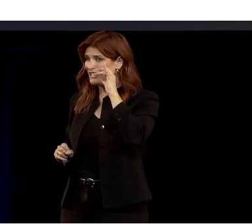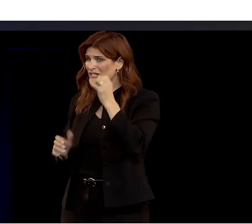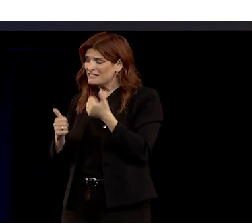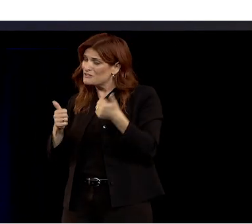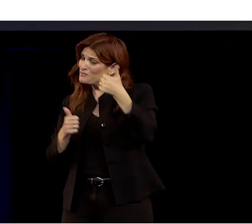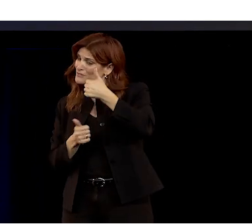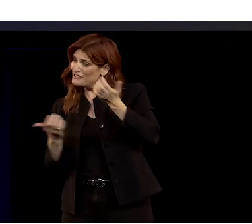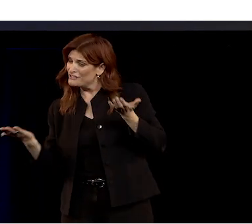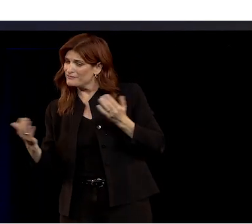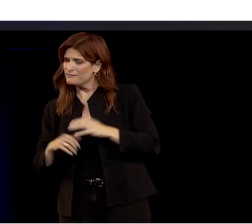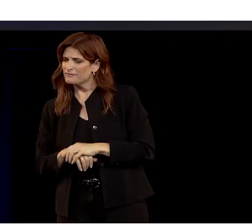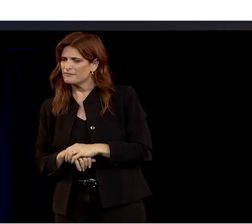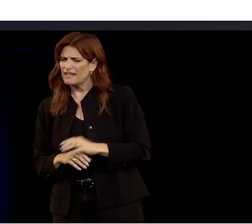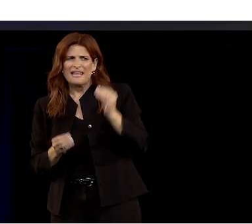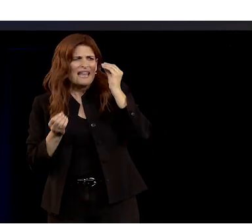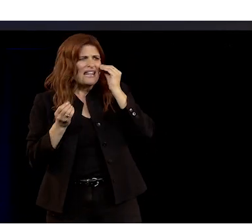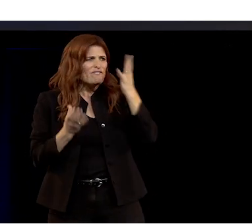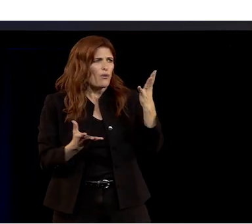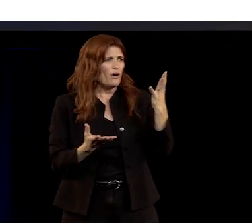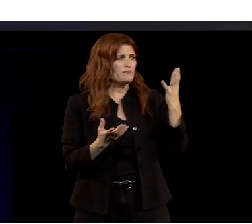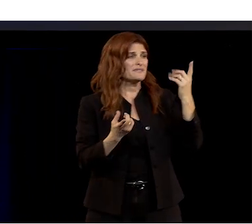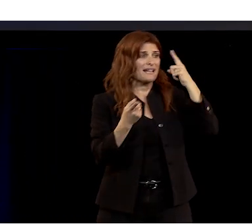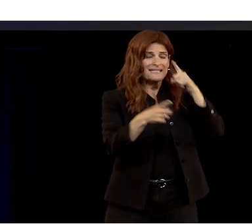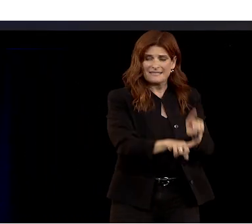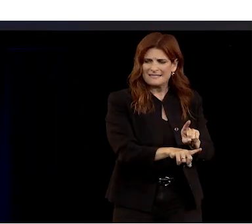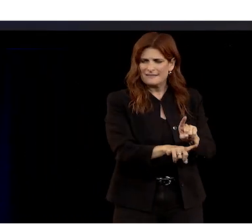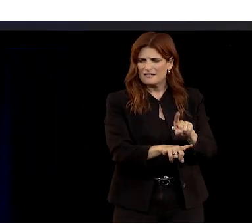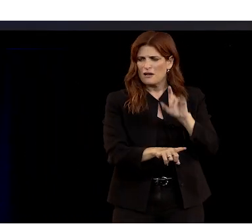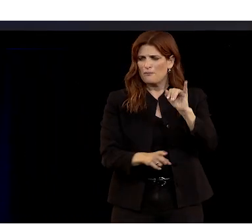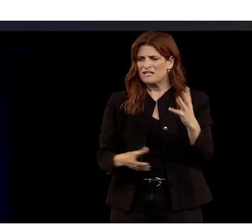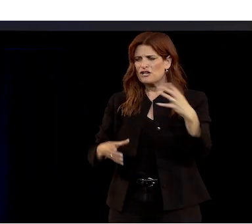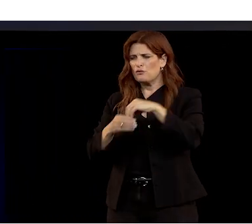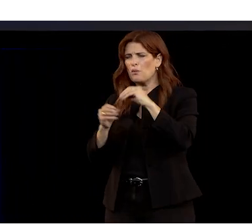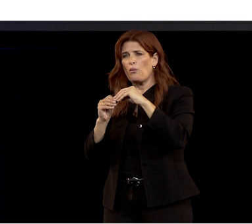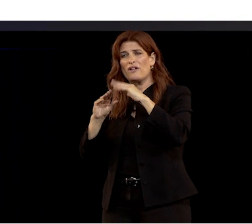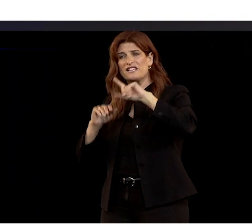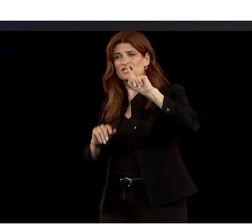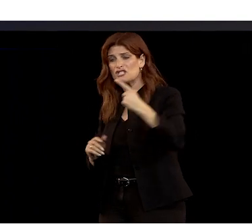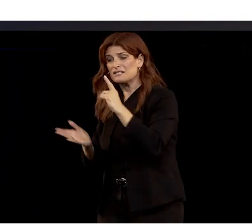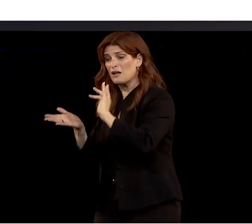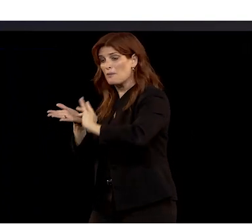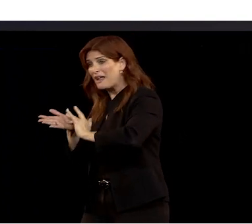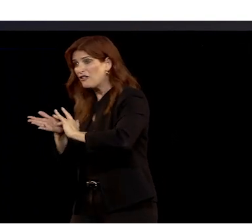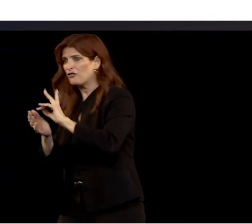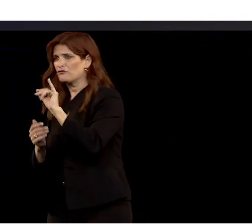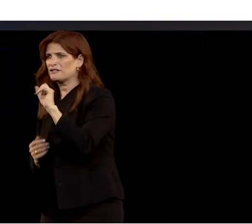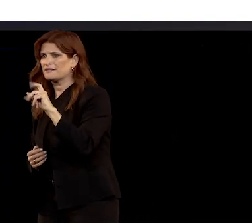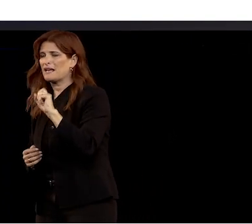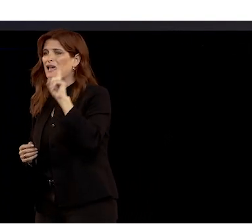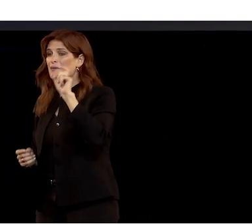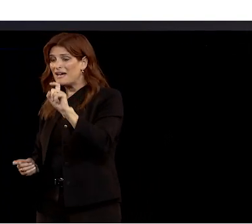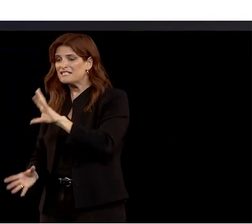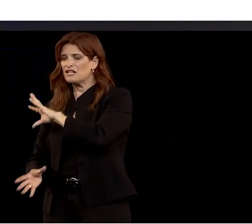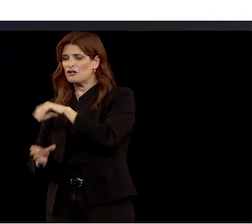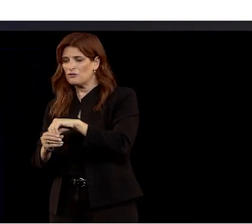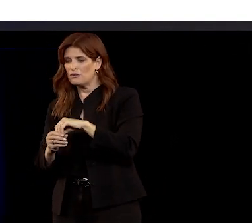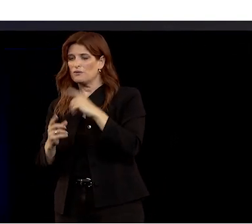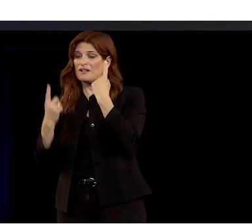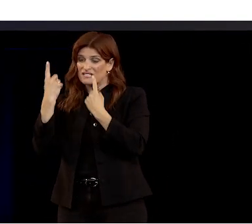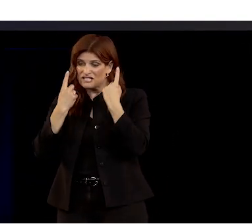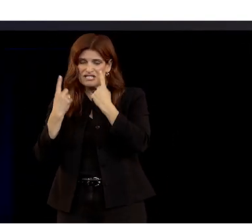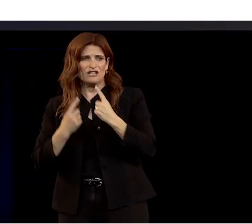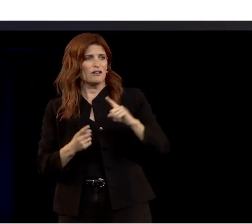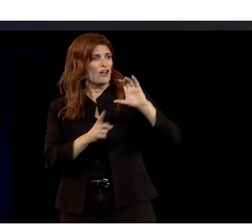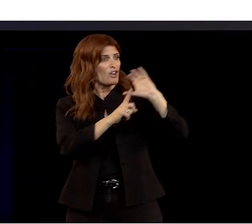Yet, deaf babies worldwide are being denied sign language because our so-called experts claim it won't be beneficial